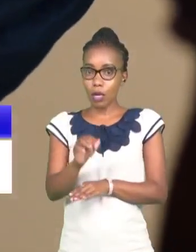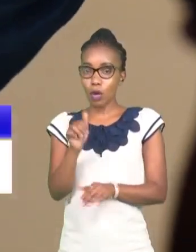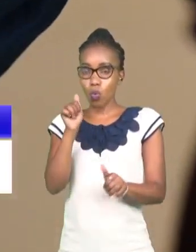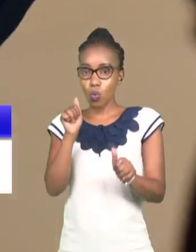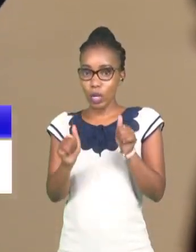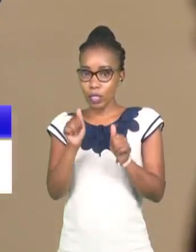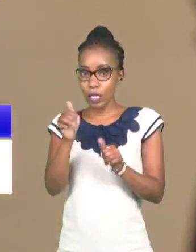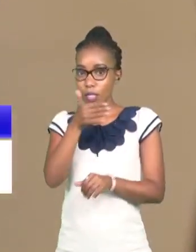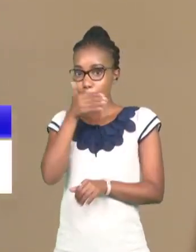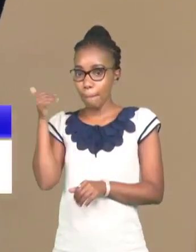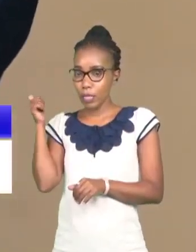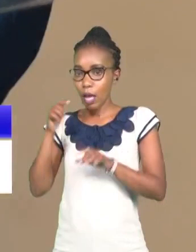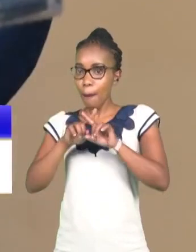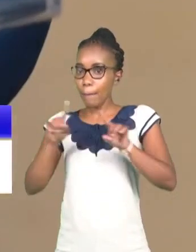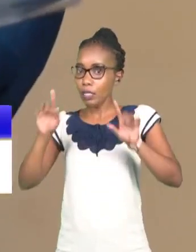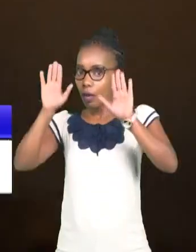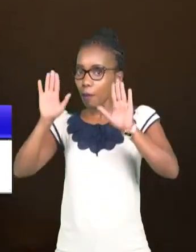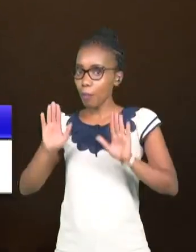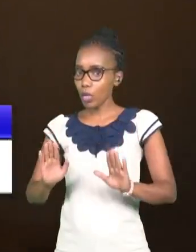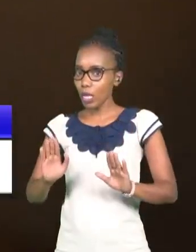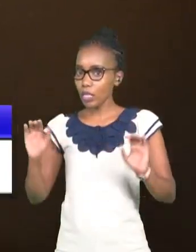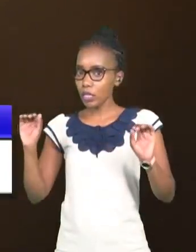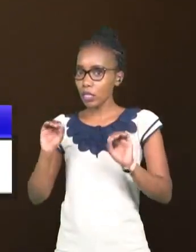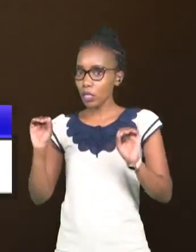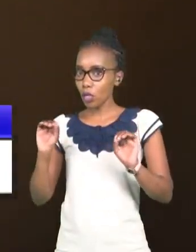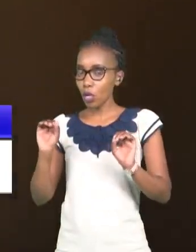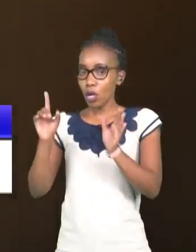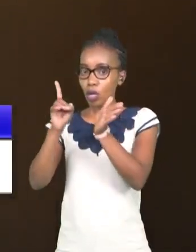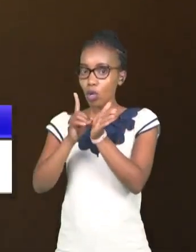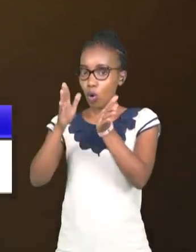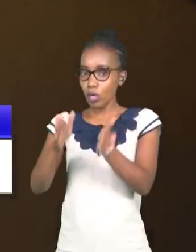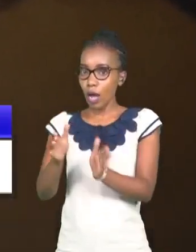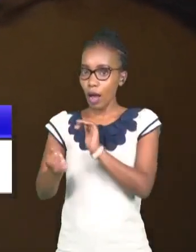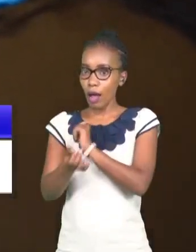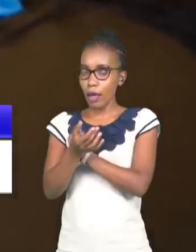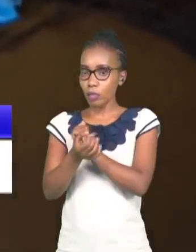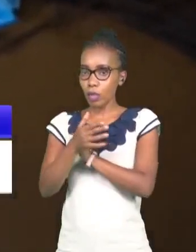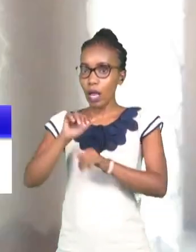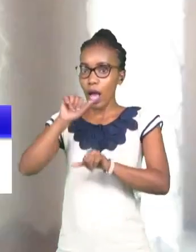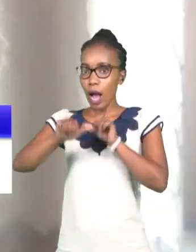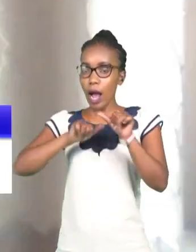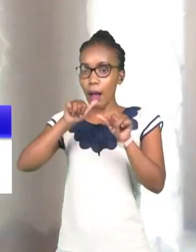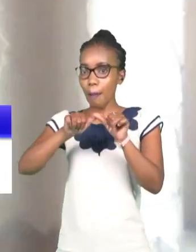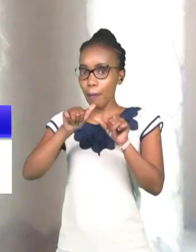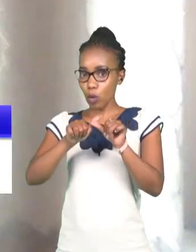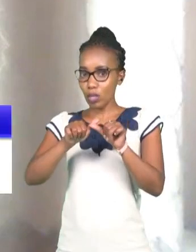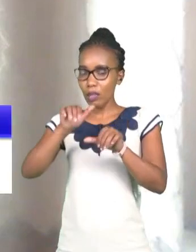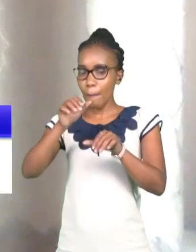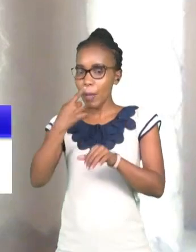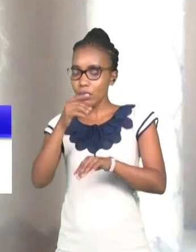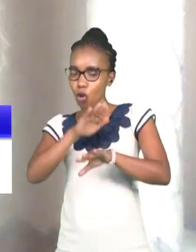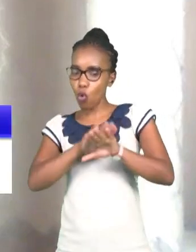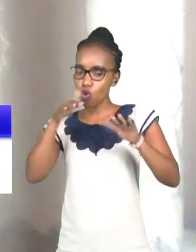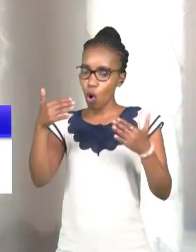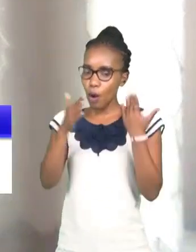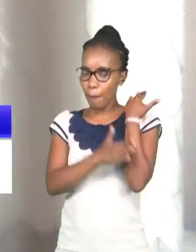best. However, it isn't necessarily true. Dr. Simon Kigondu expounds on efficacy. And these numbers